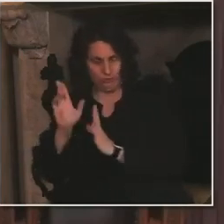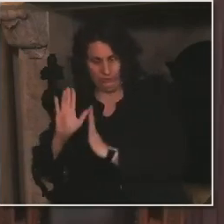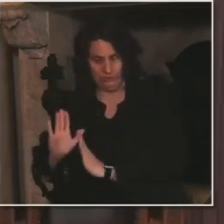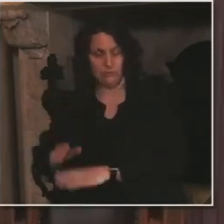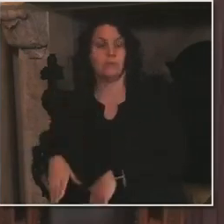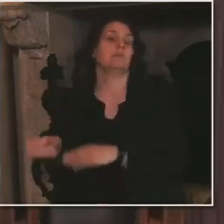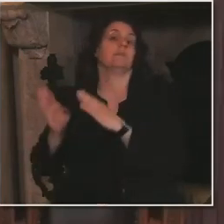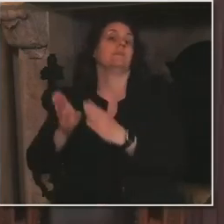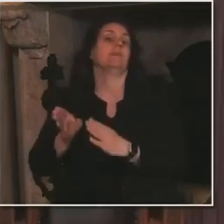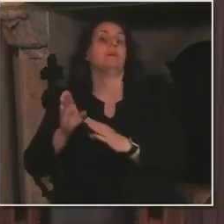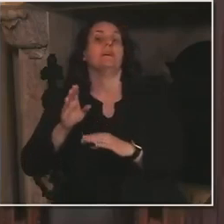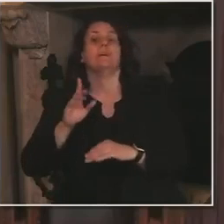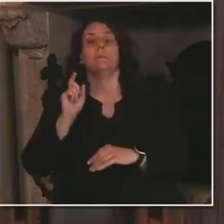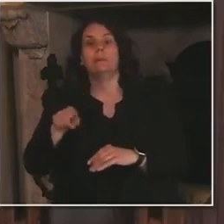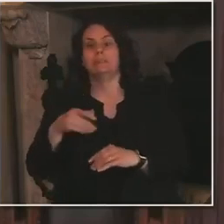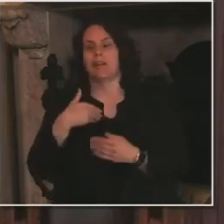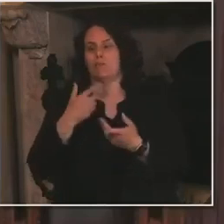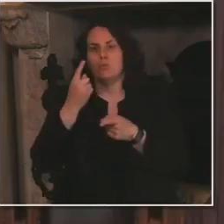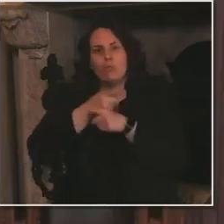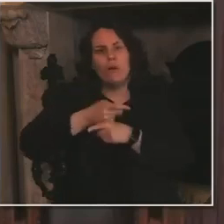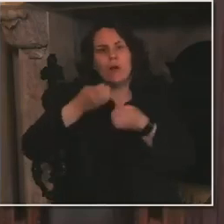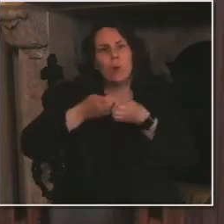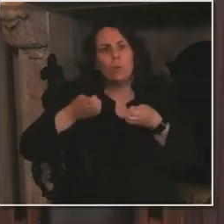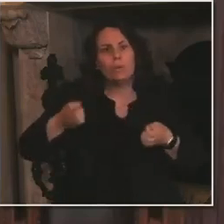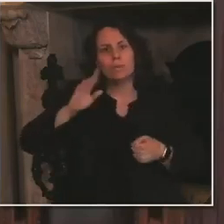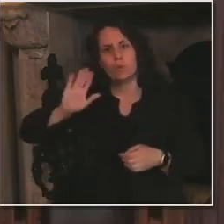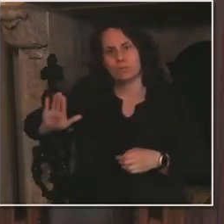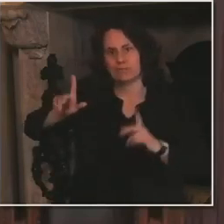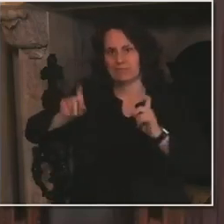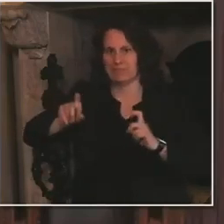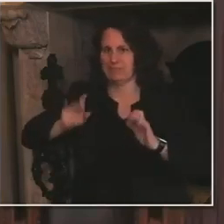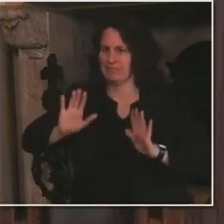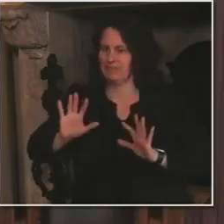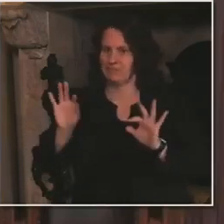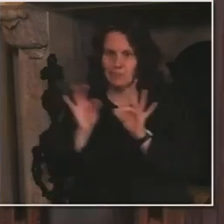those things are important so that we can not only bend the curve, but actually